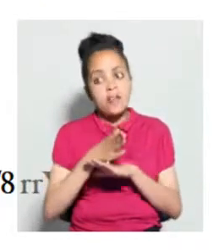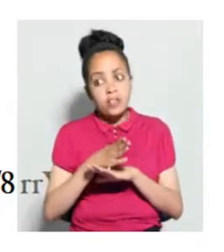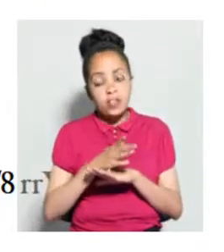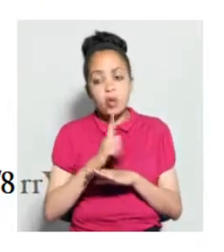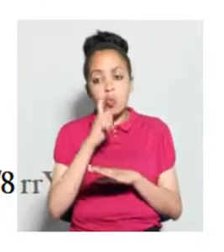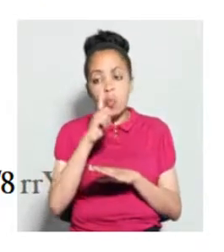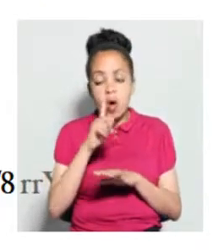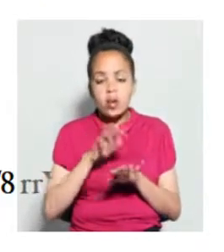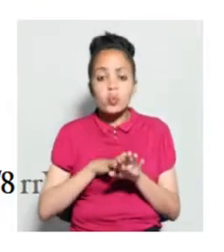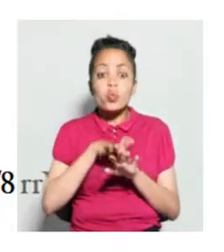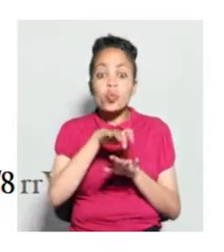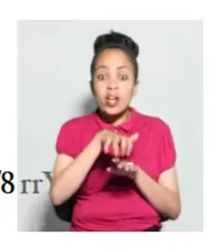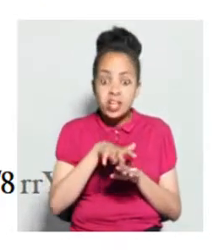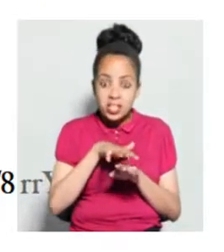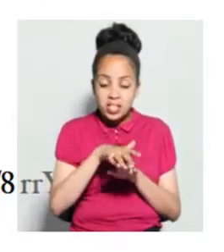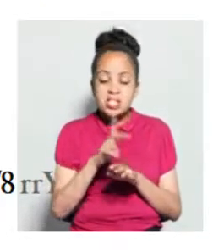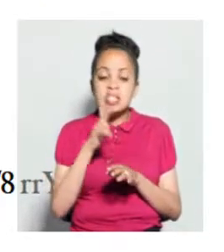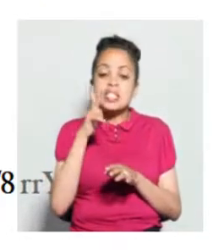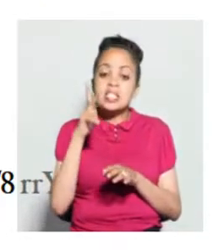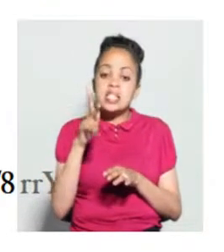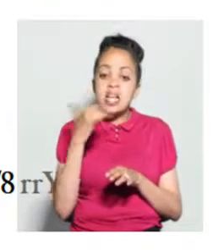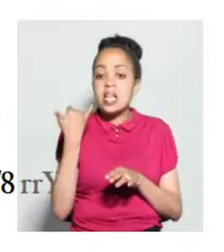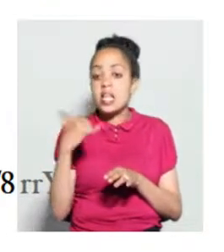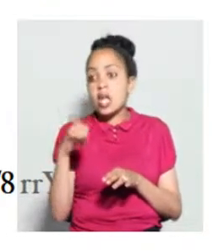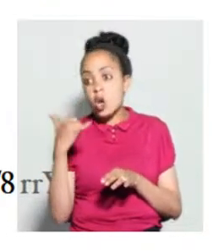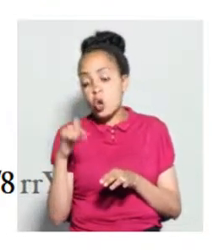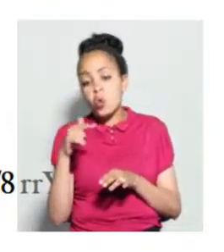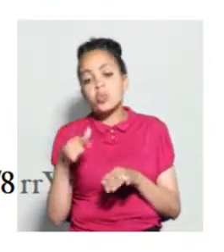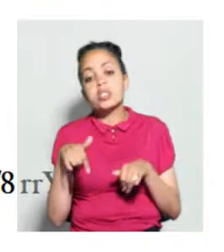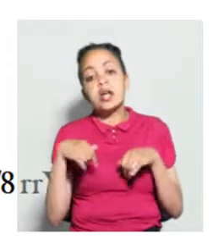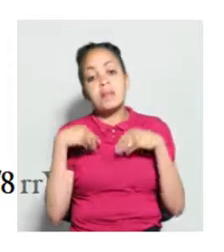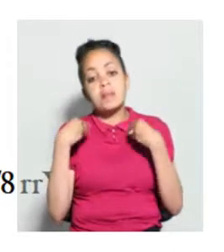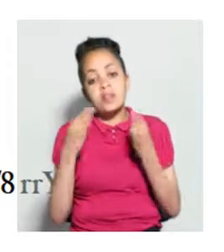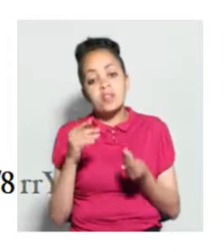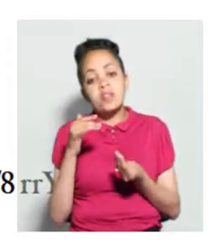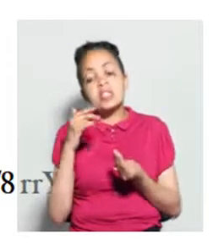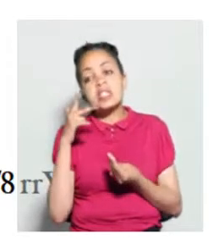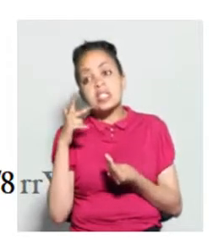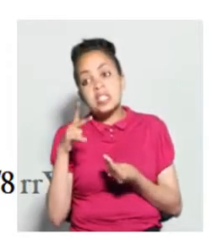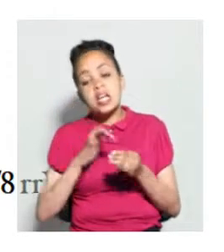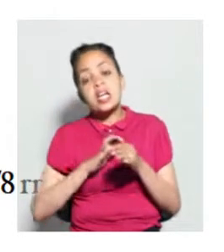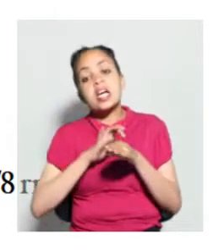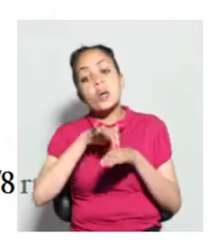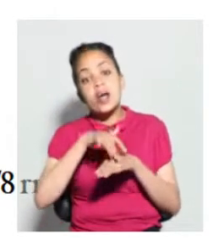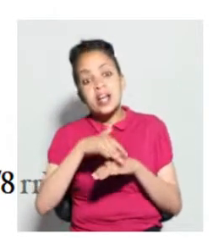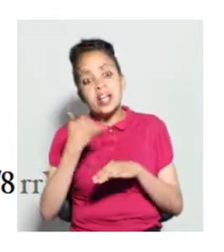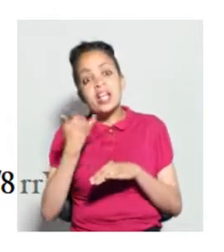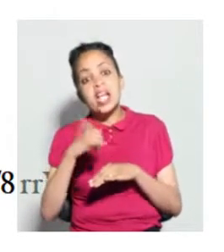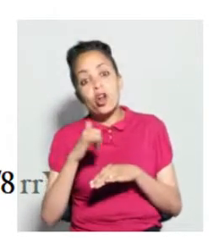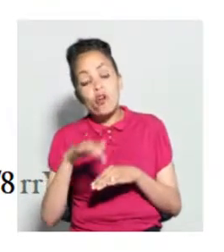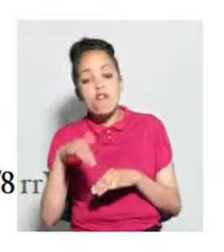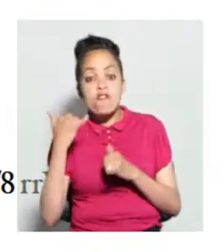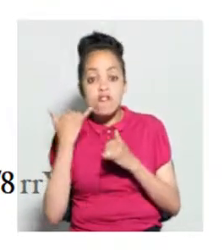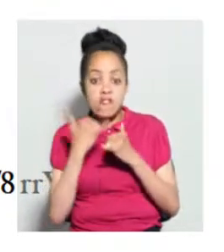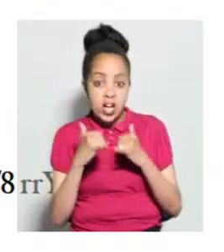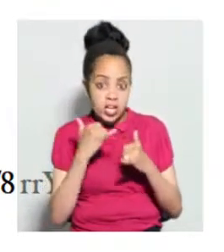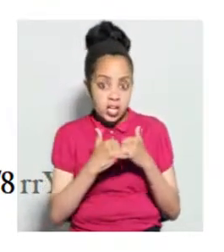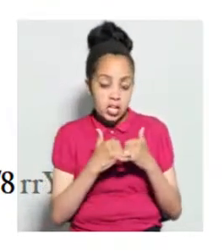1 wrinkled with 3 yellow, which can give 3 wrinkled yellow.